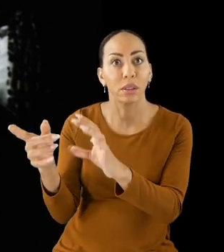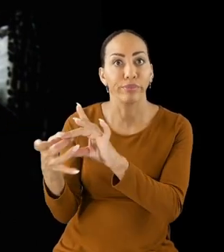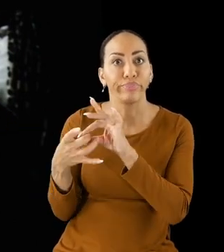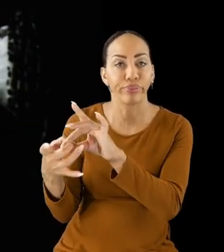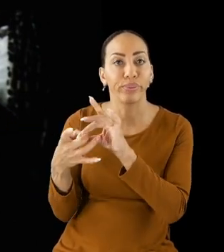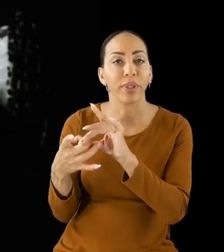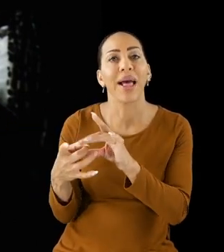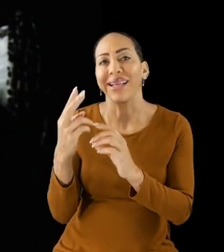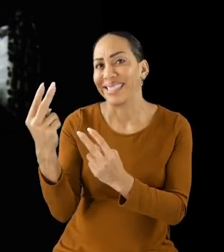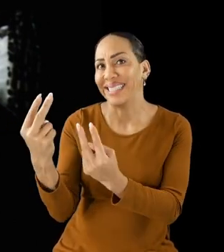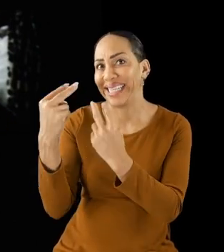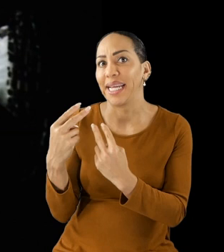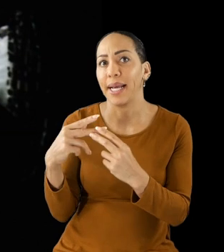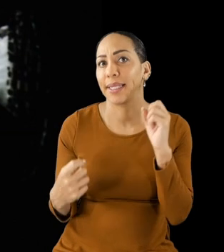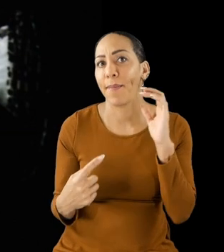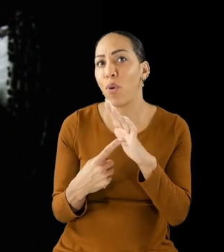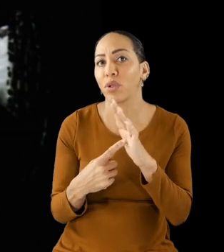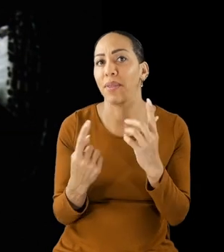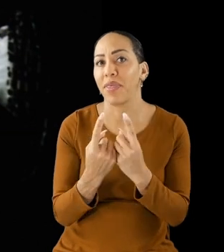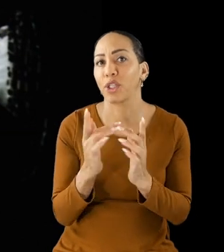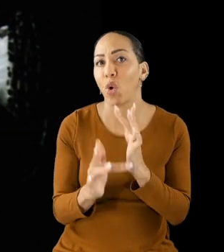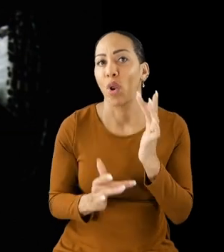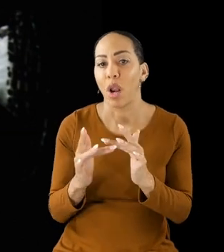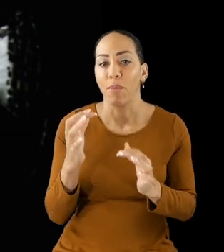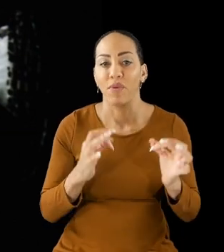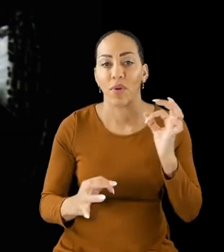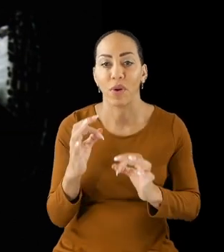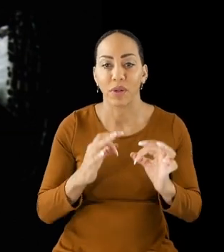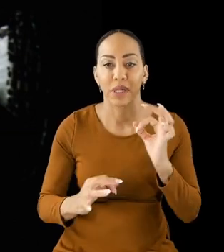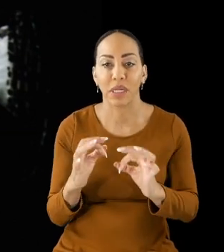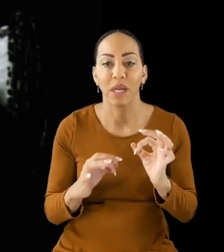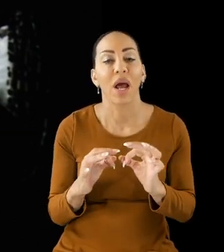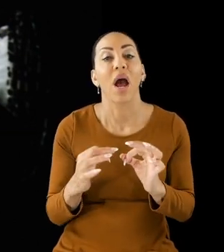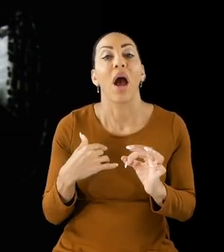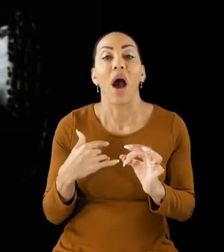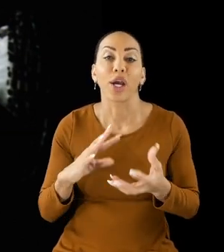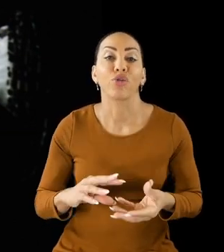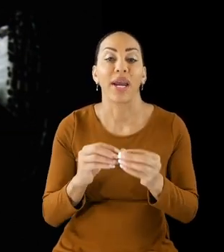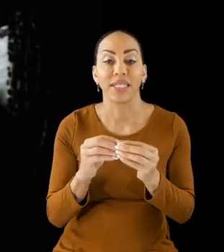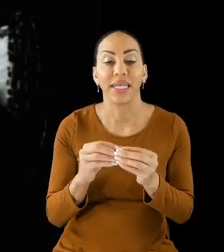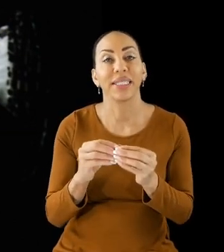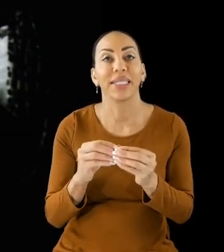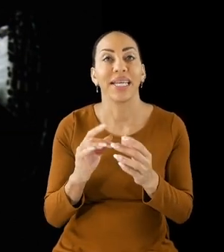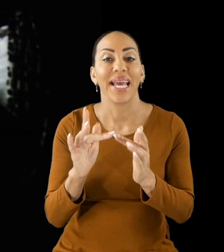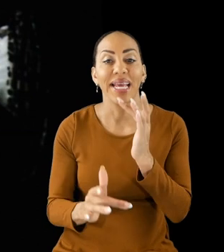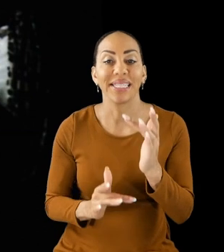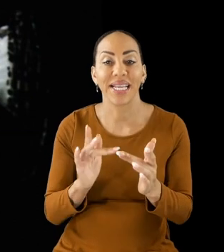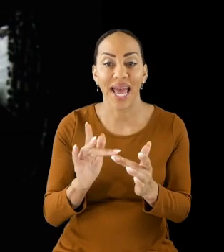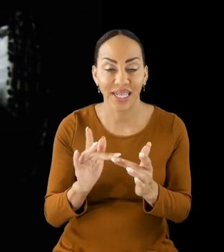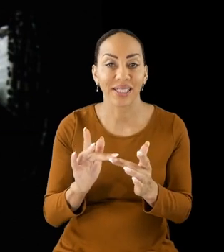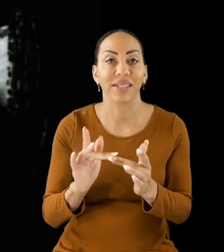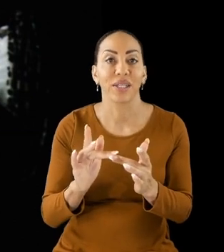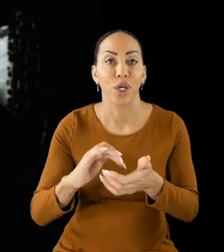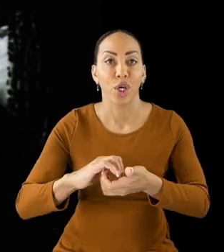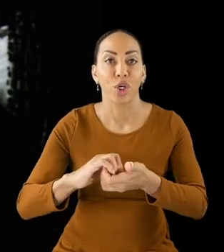now seen as a really key element in online performance. 12 years ago, I created this experimental internet soap opera with theatre